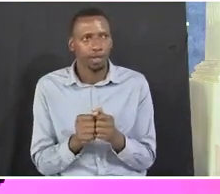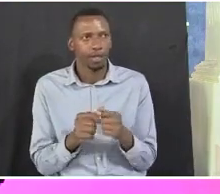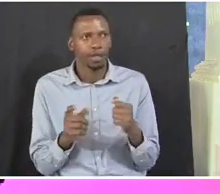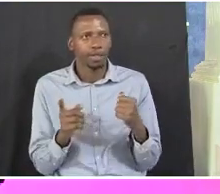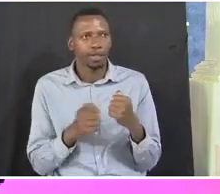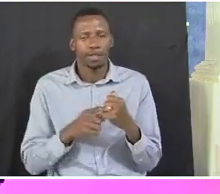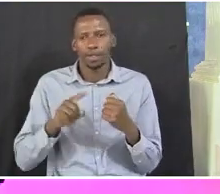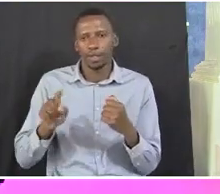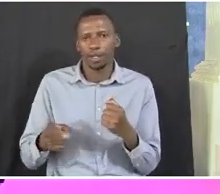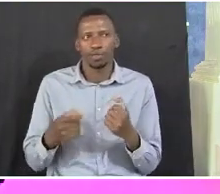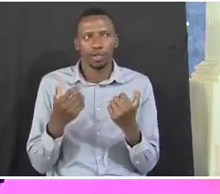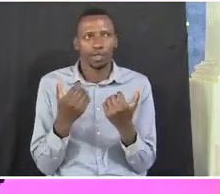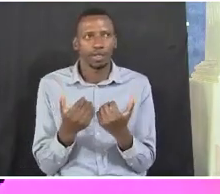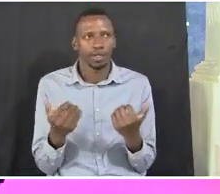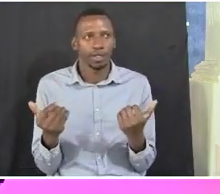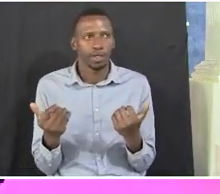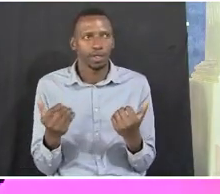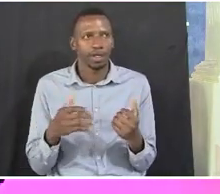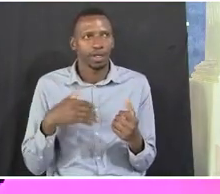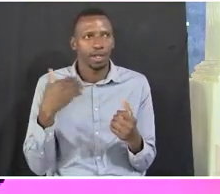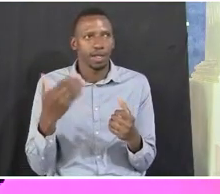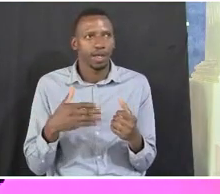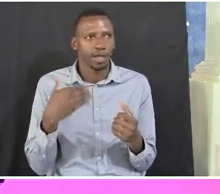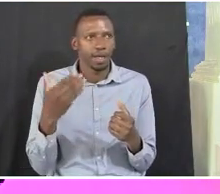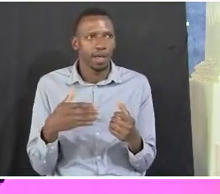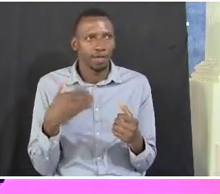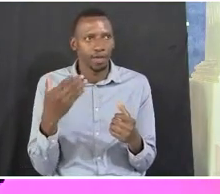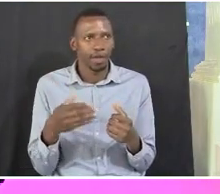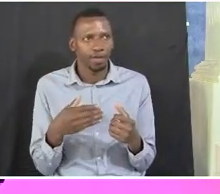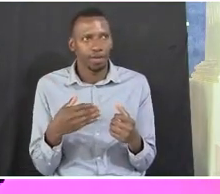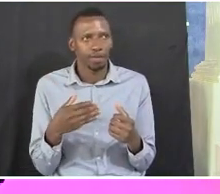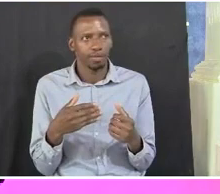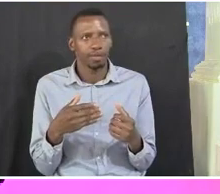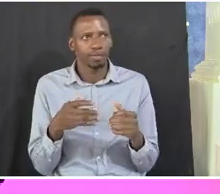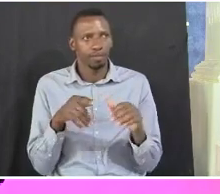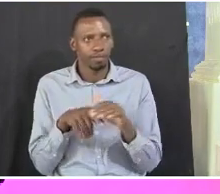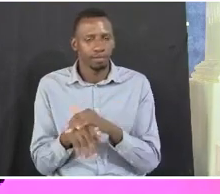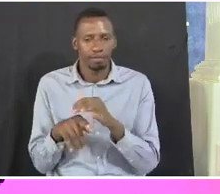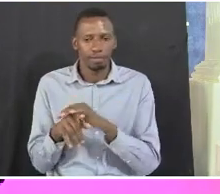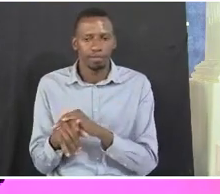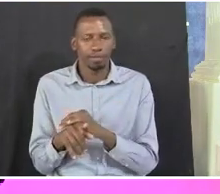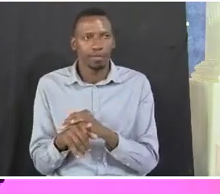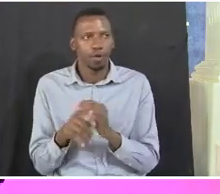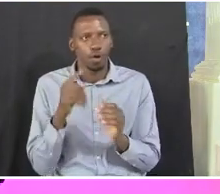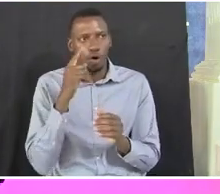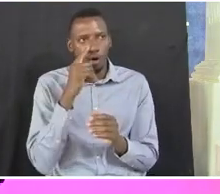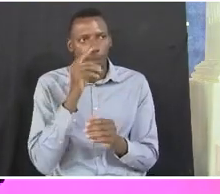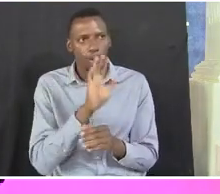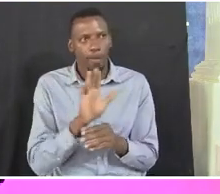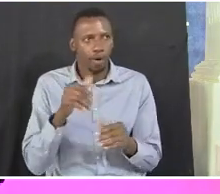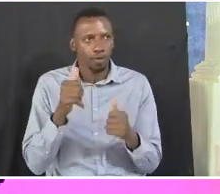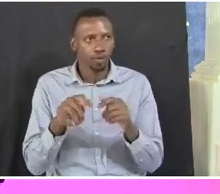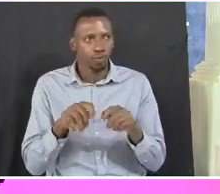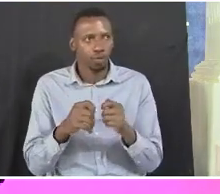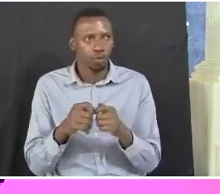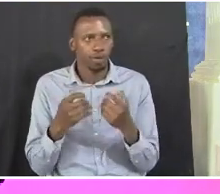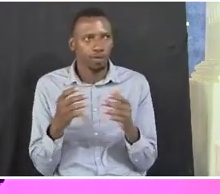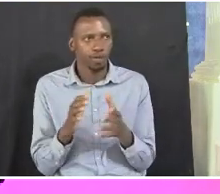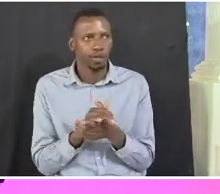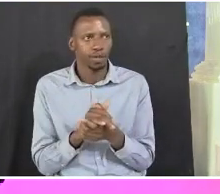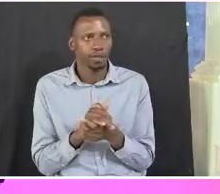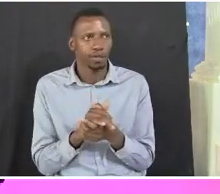6,000 children are every day ushered into the ranks of broken homes, shattered